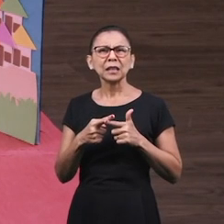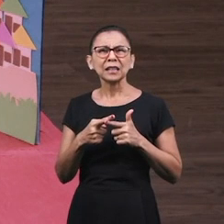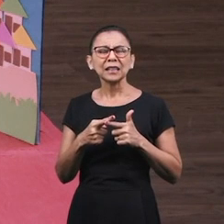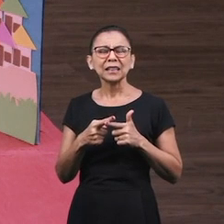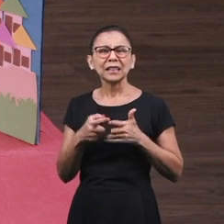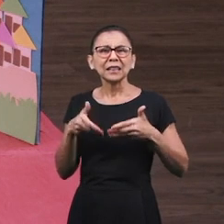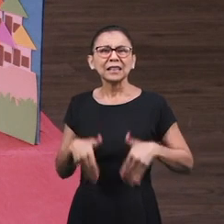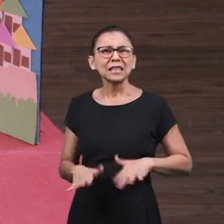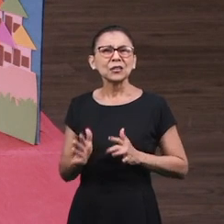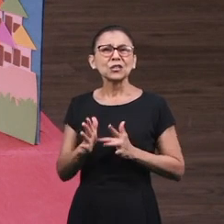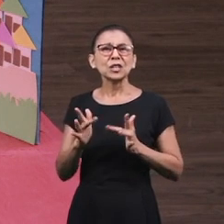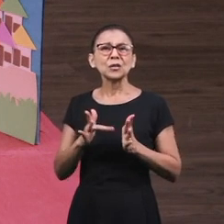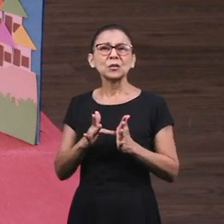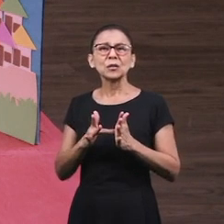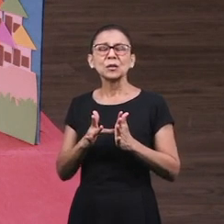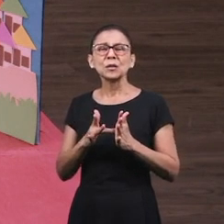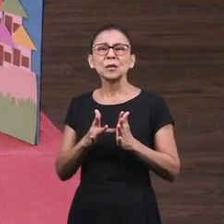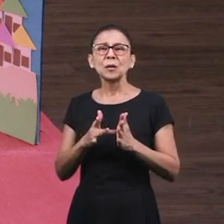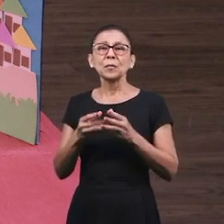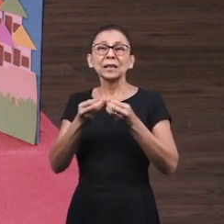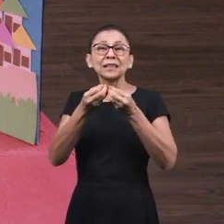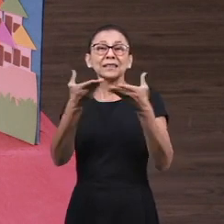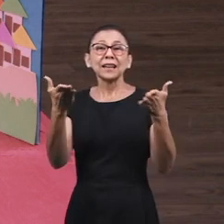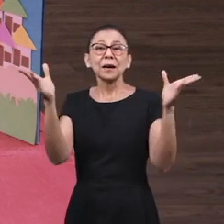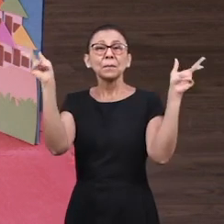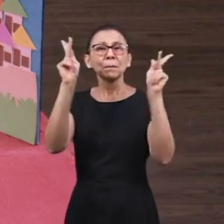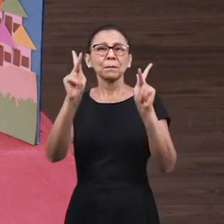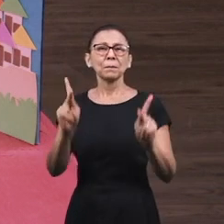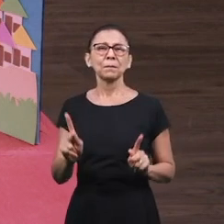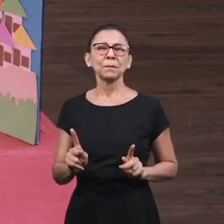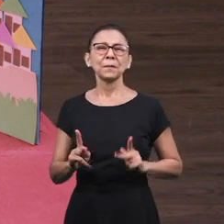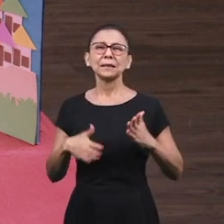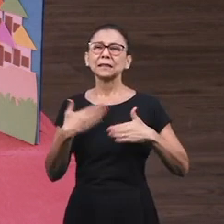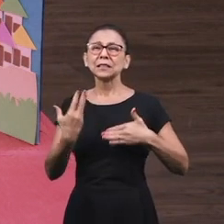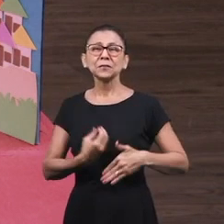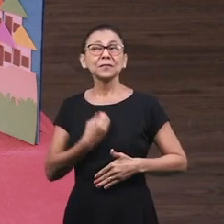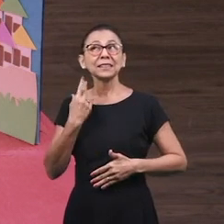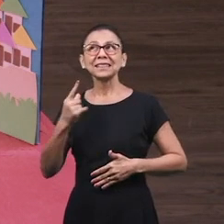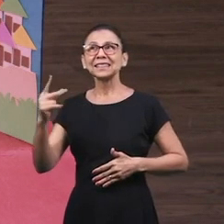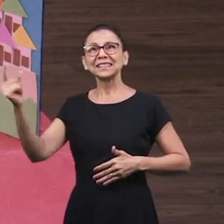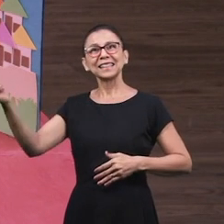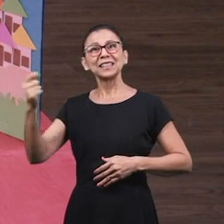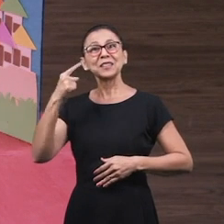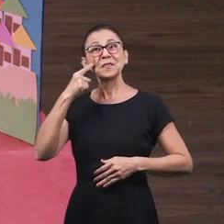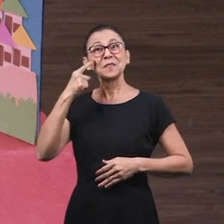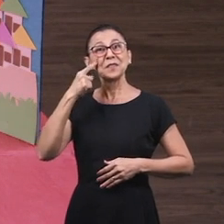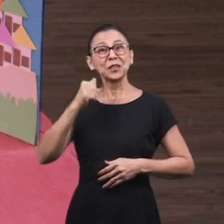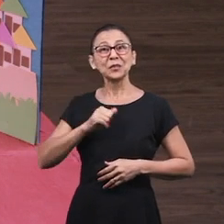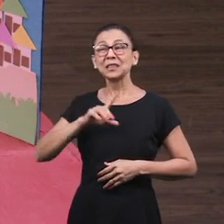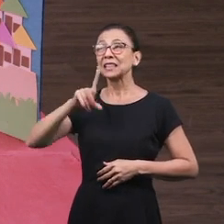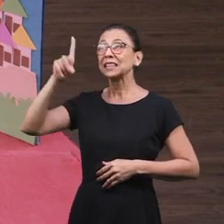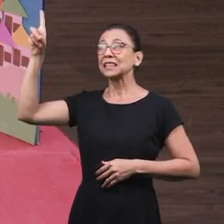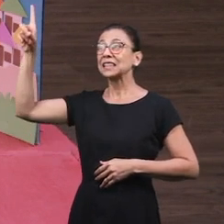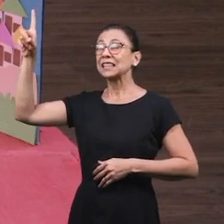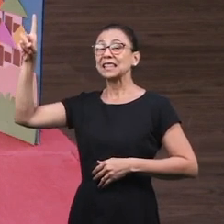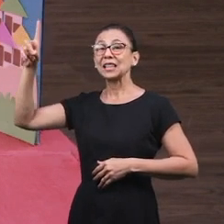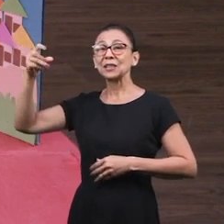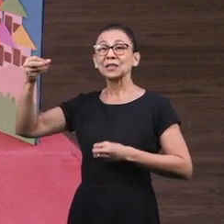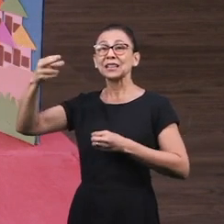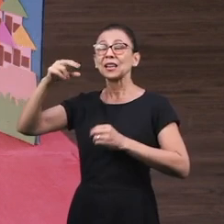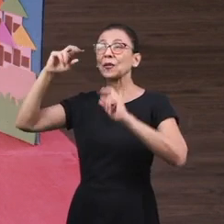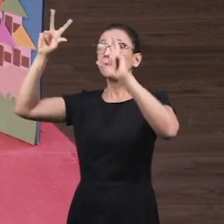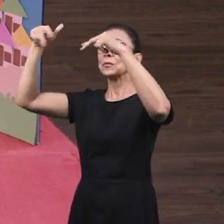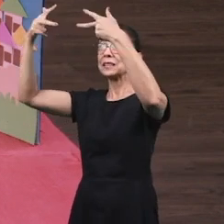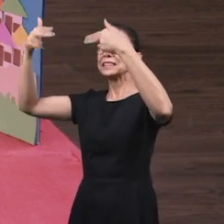joy, eternal life. What a wonderful gift the Lord gave to us. Now raise your hand.